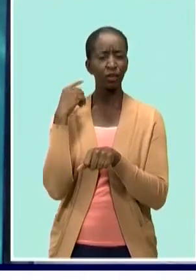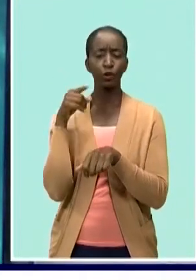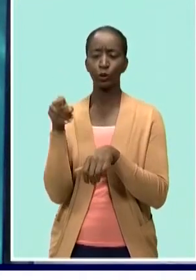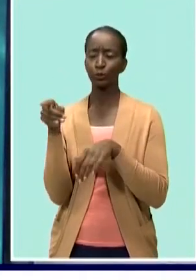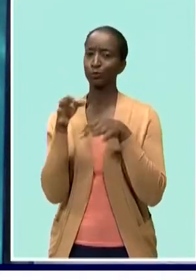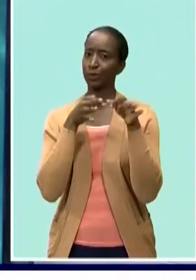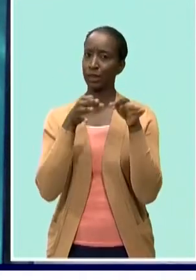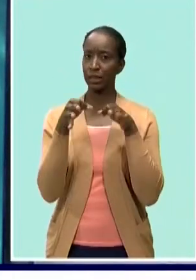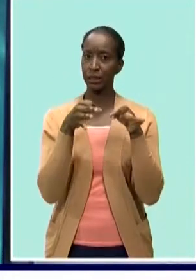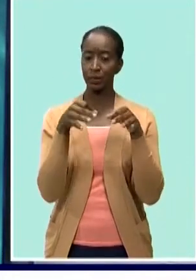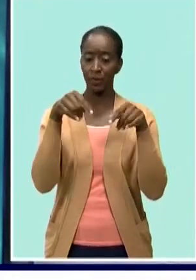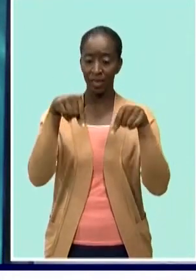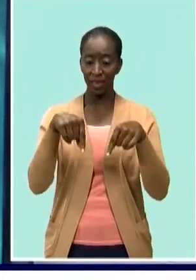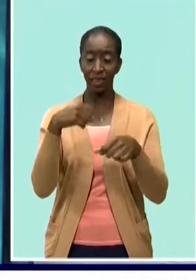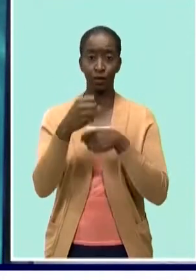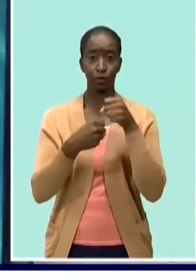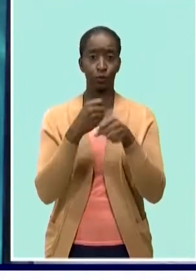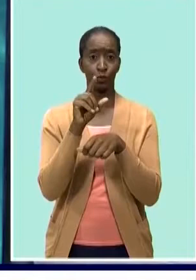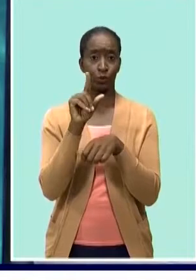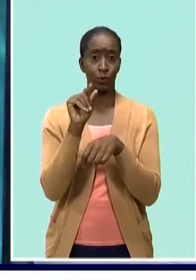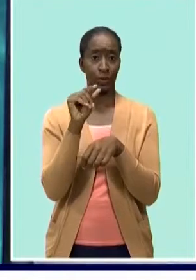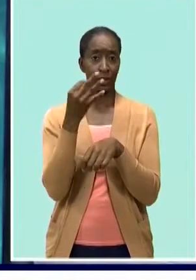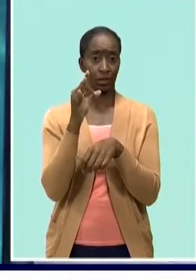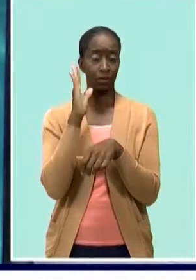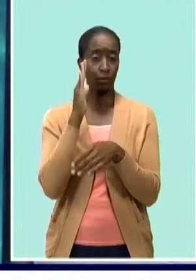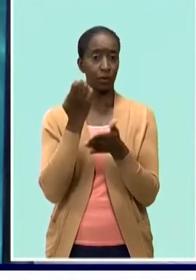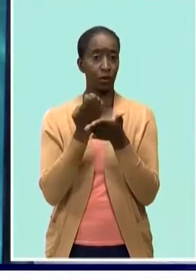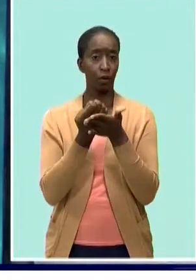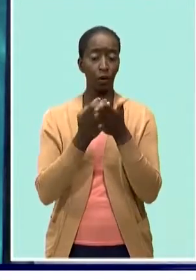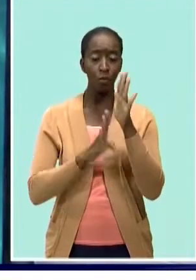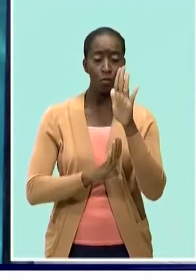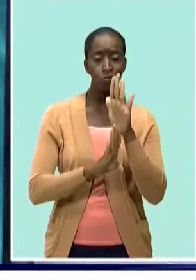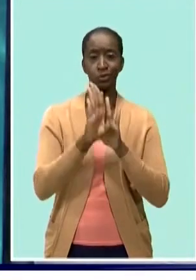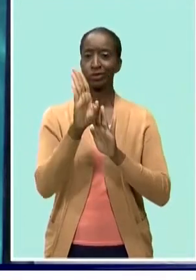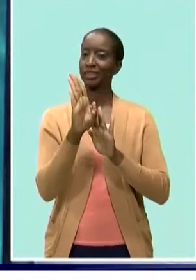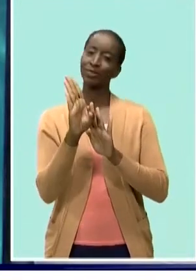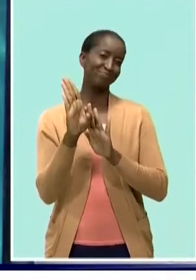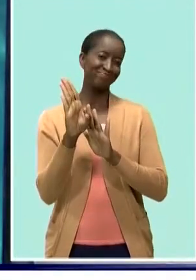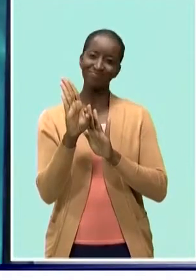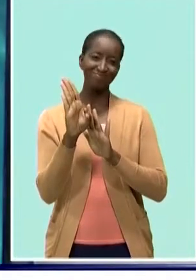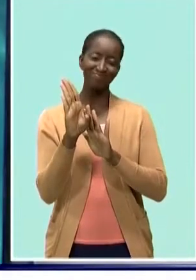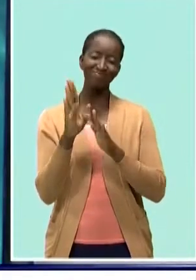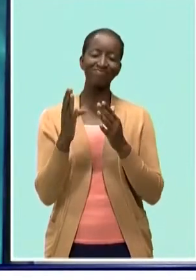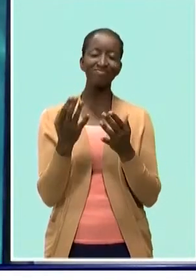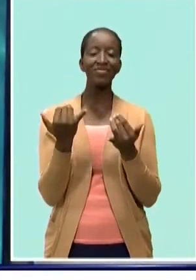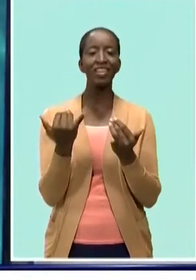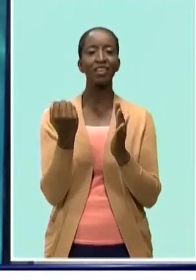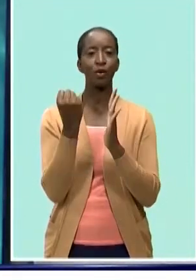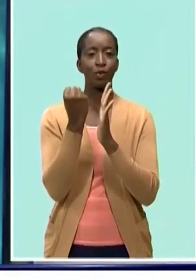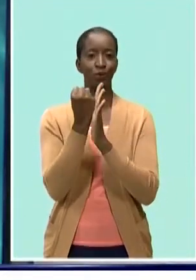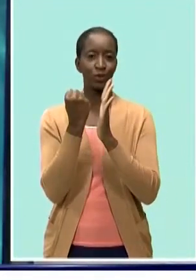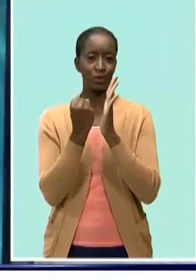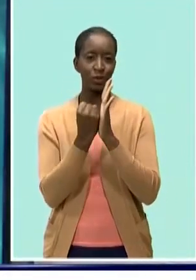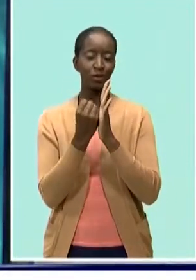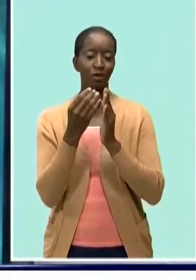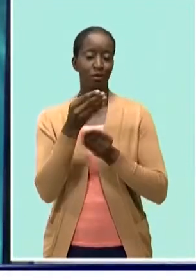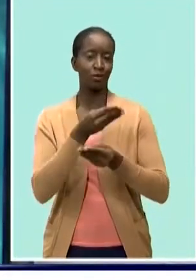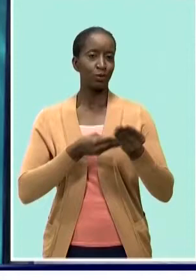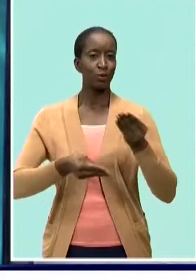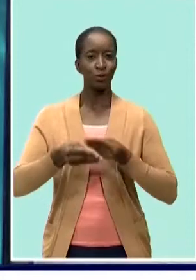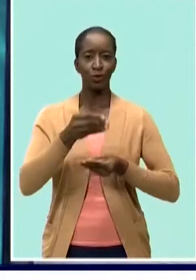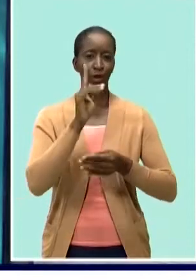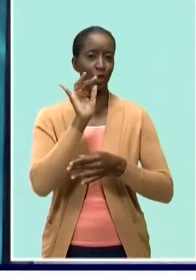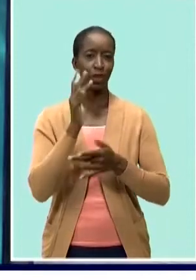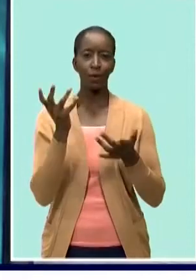expected for the year 2019. And it's time now to take a look at how those stocks traded, of course, on selected exchanges